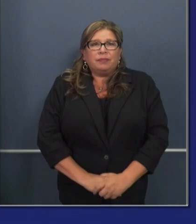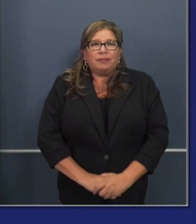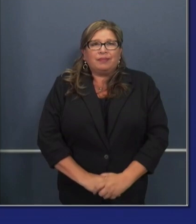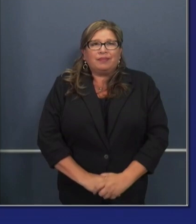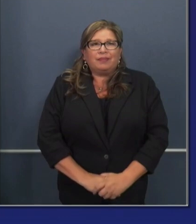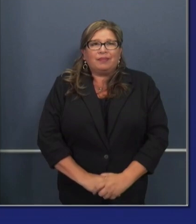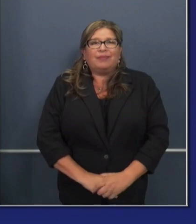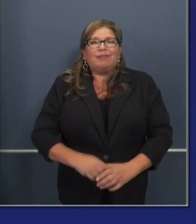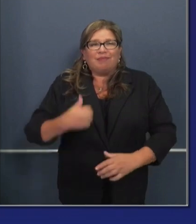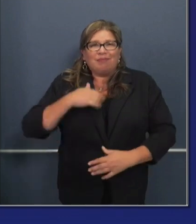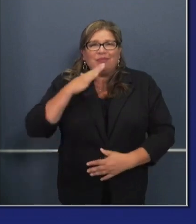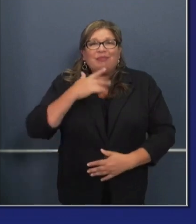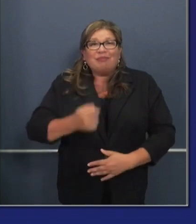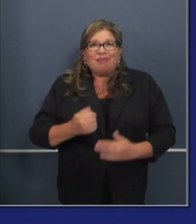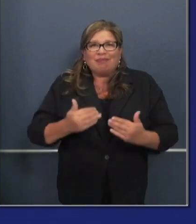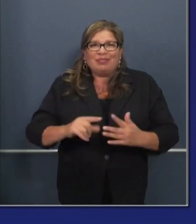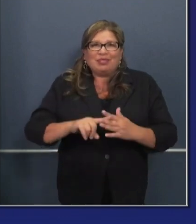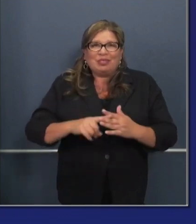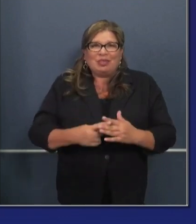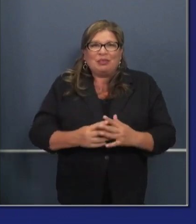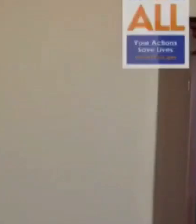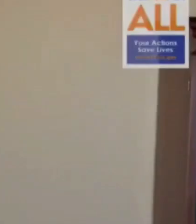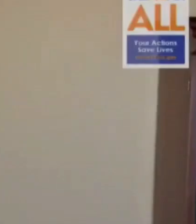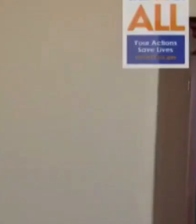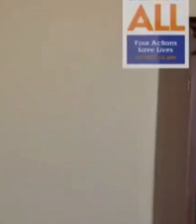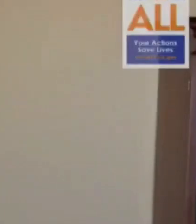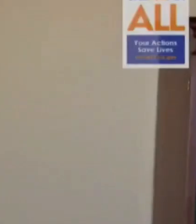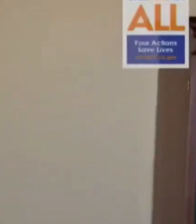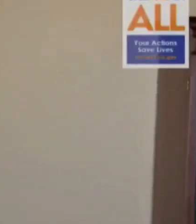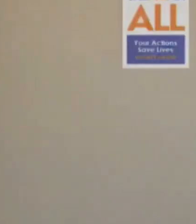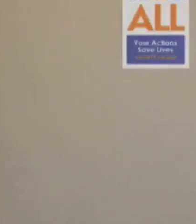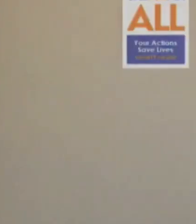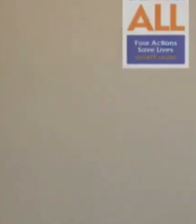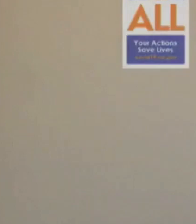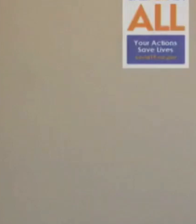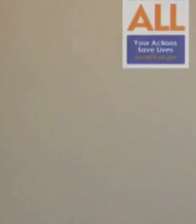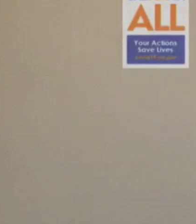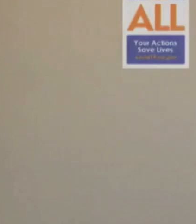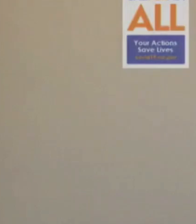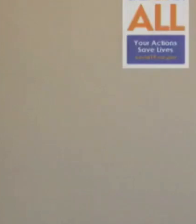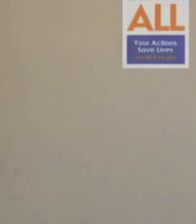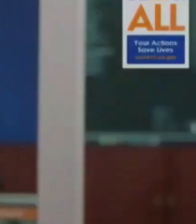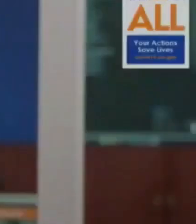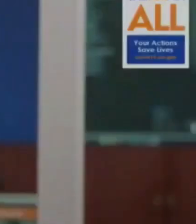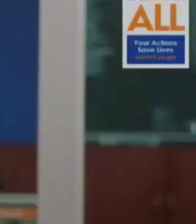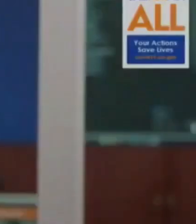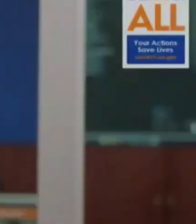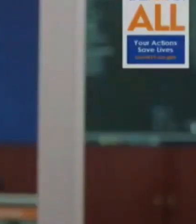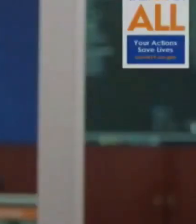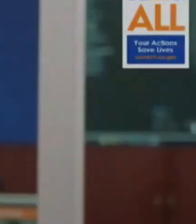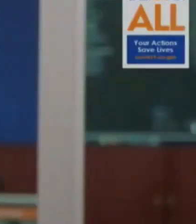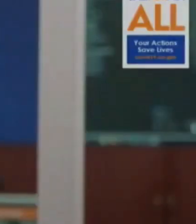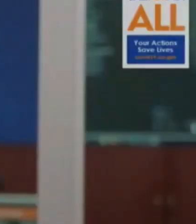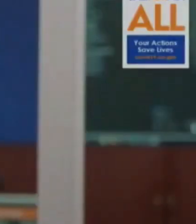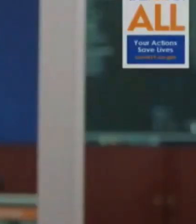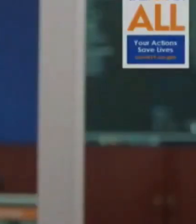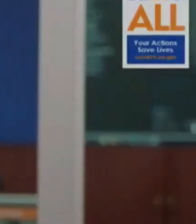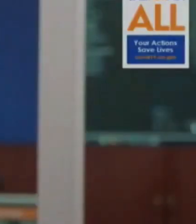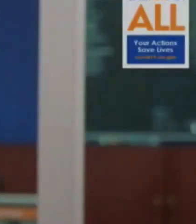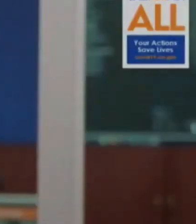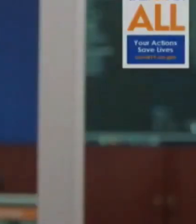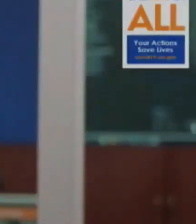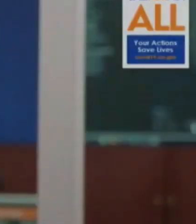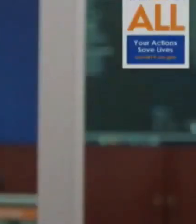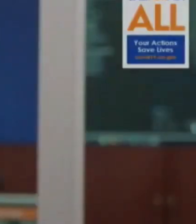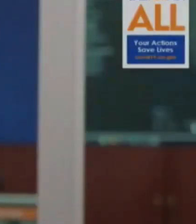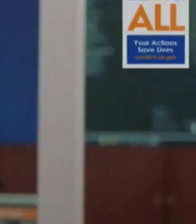And here... Hey, maybe you didn't vote for me. Arnold, newsflash, I voted for Gray Davis. But no matter who you voted for, or if you didn't